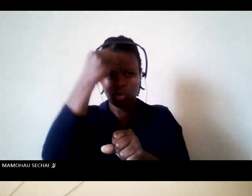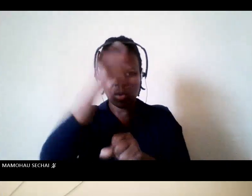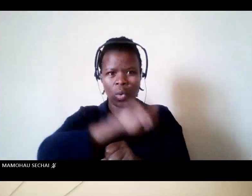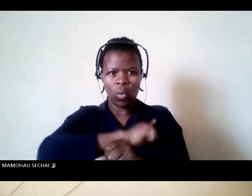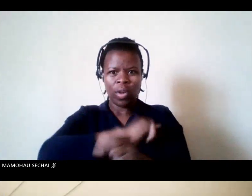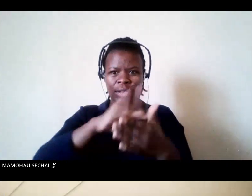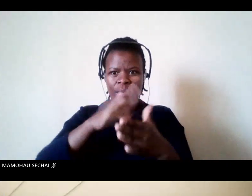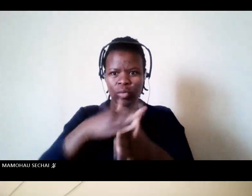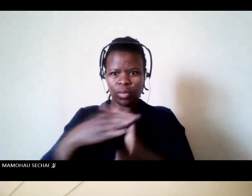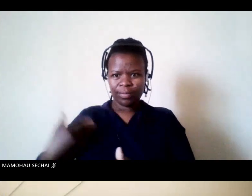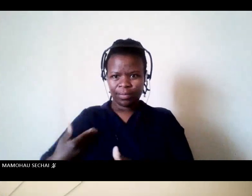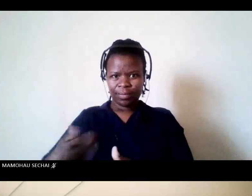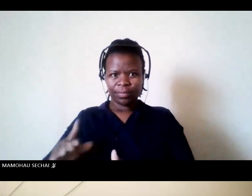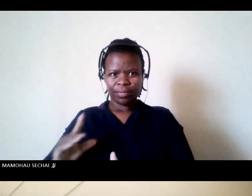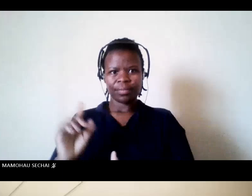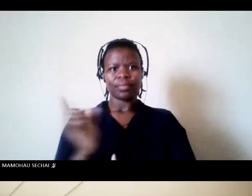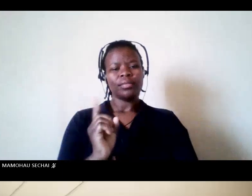want um